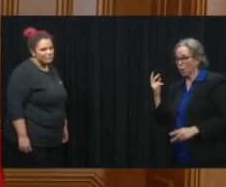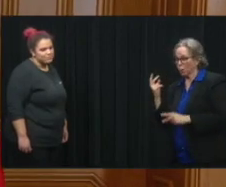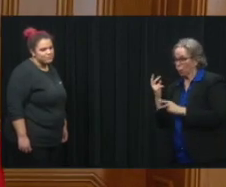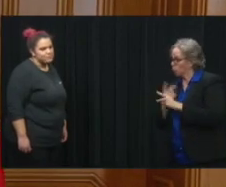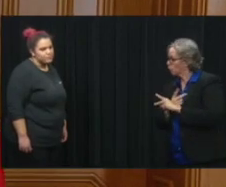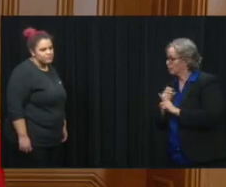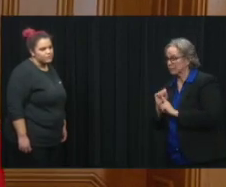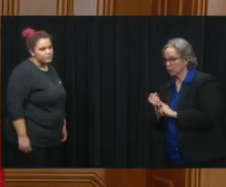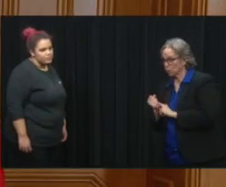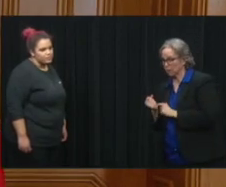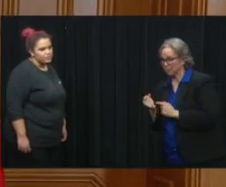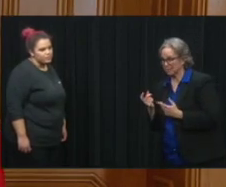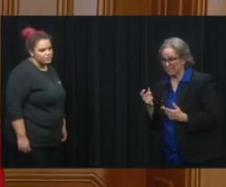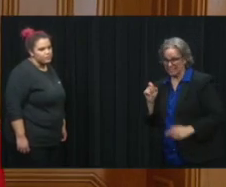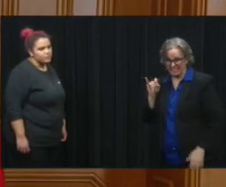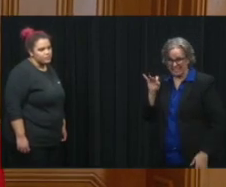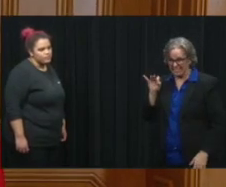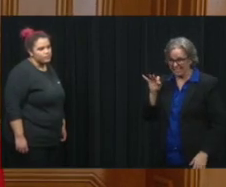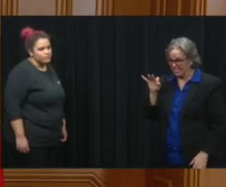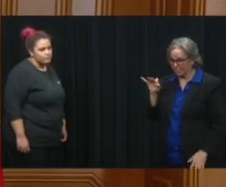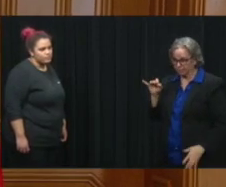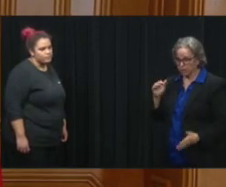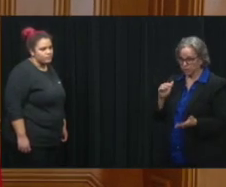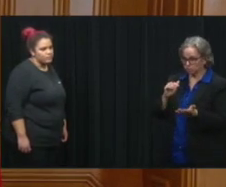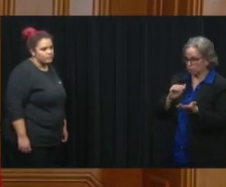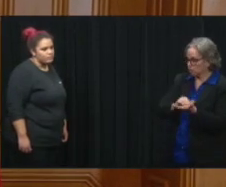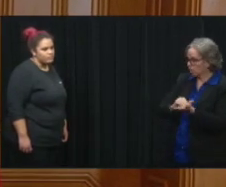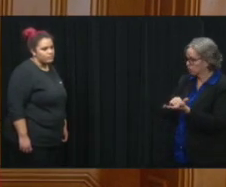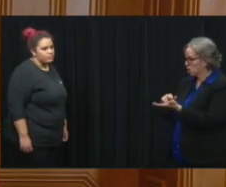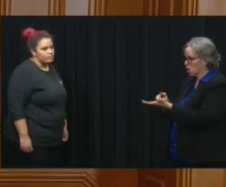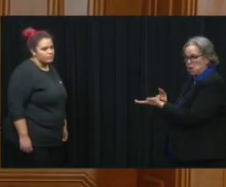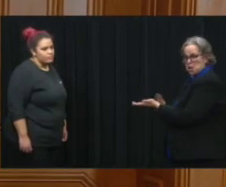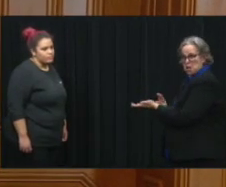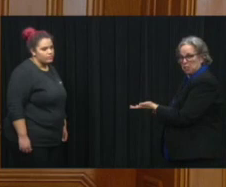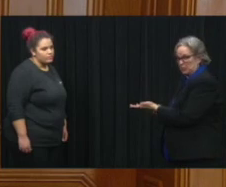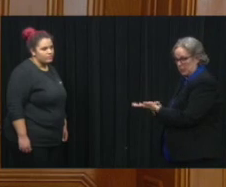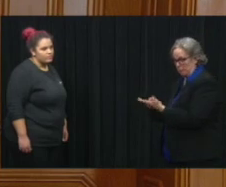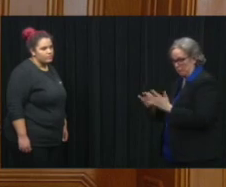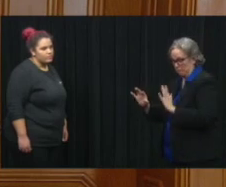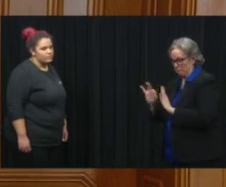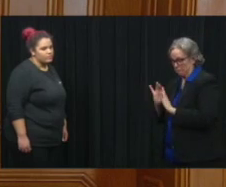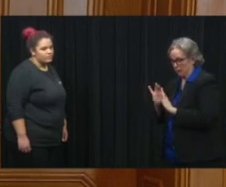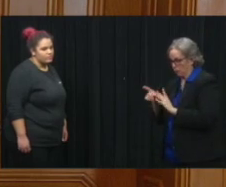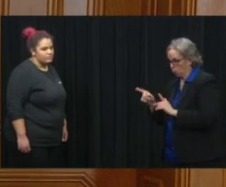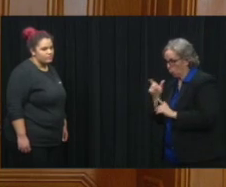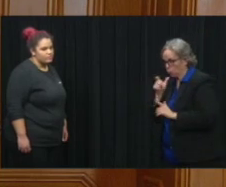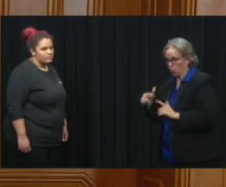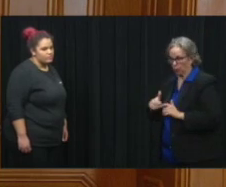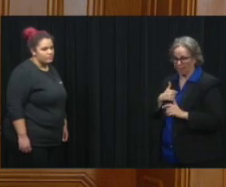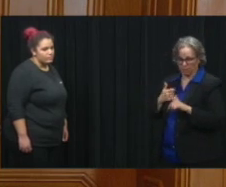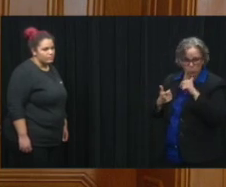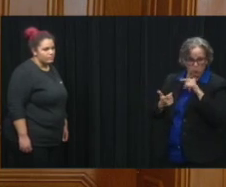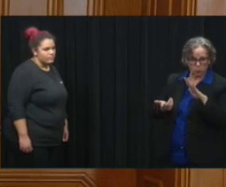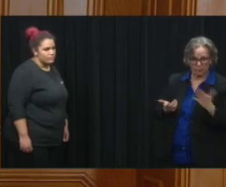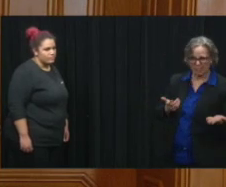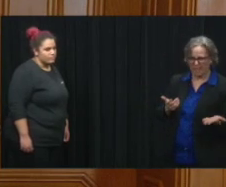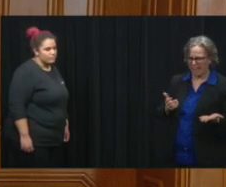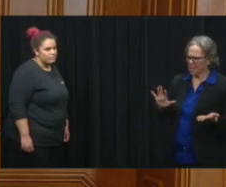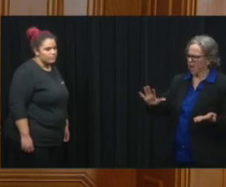nurses, medical professionals would have to make life and death decisions and follow those guidelines that are already